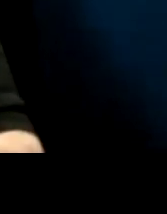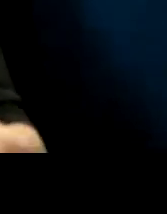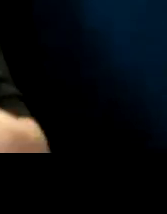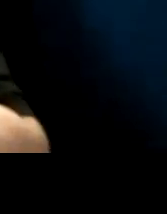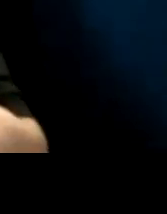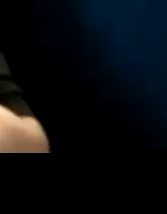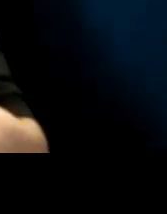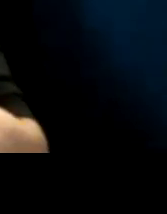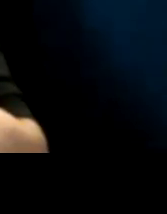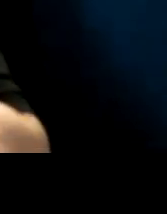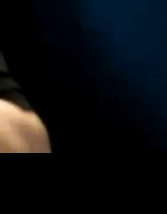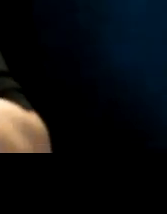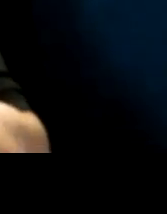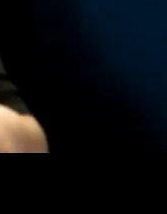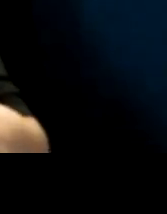slides.